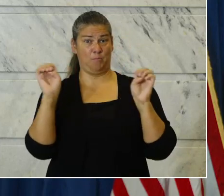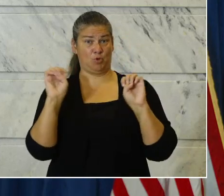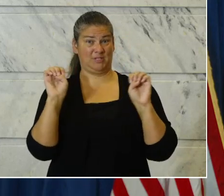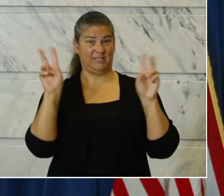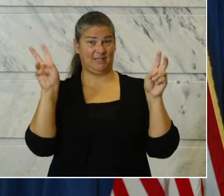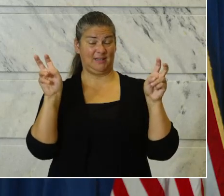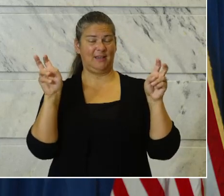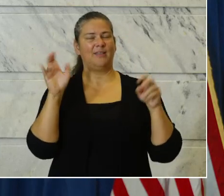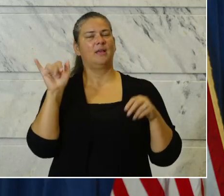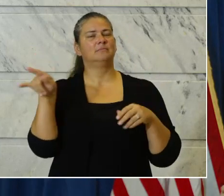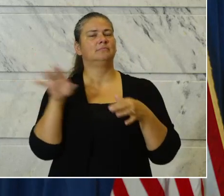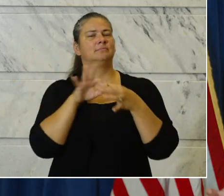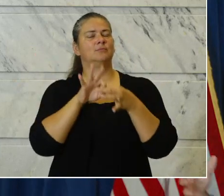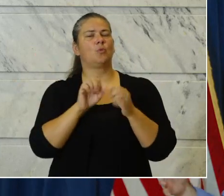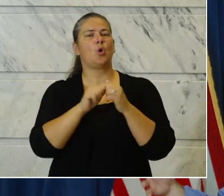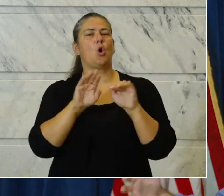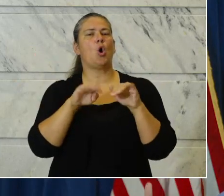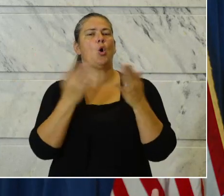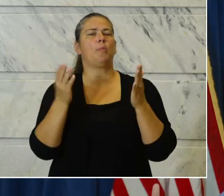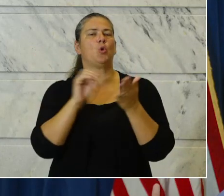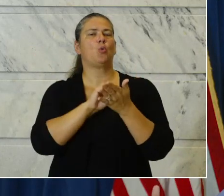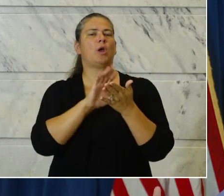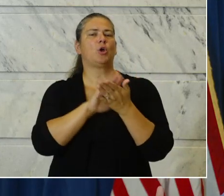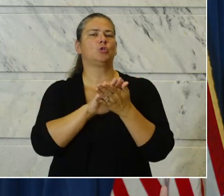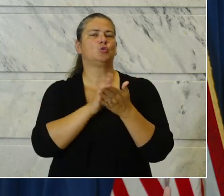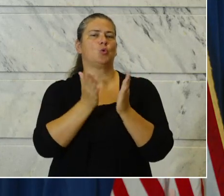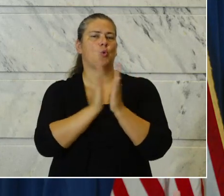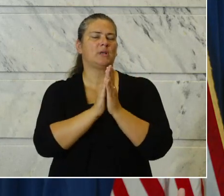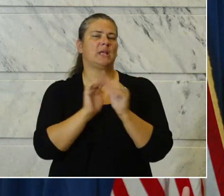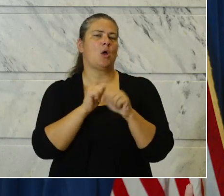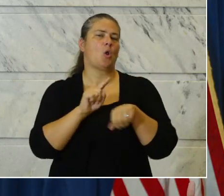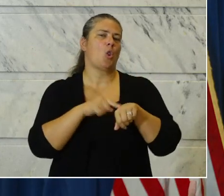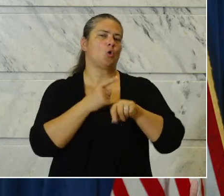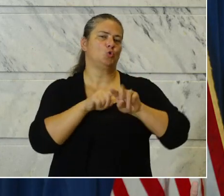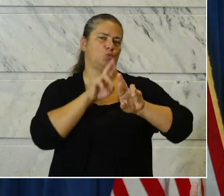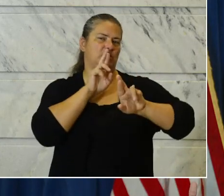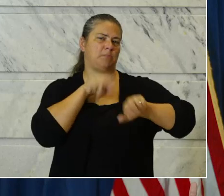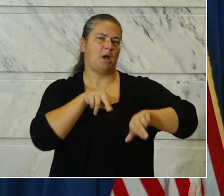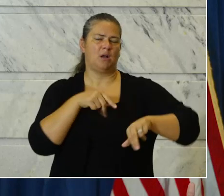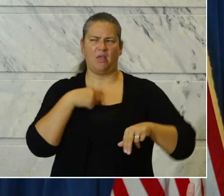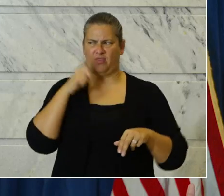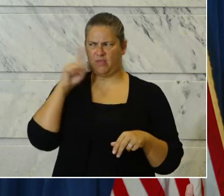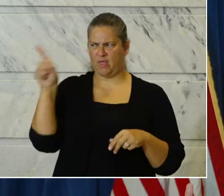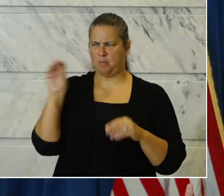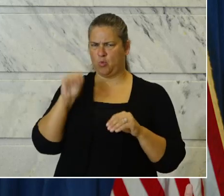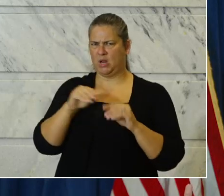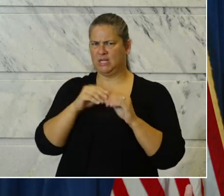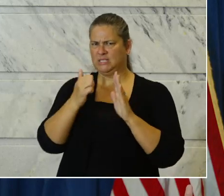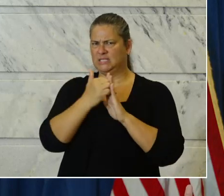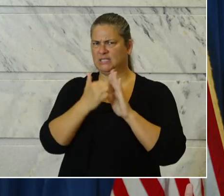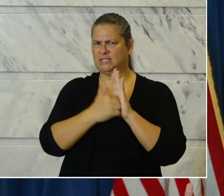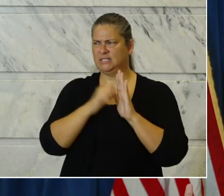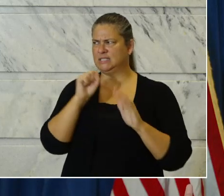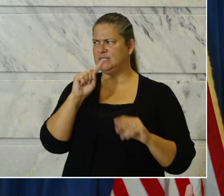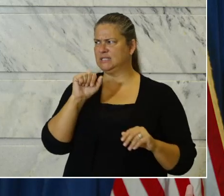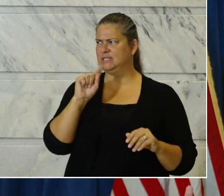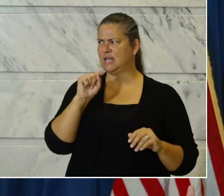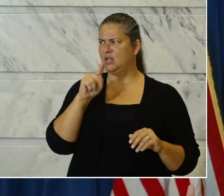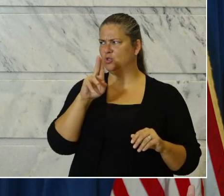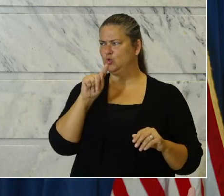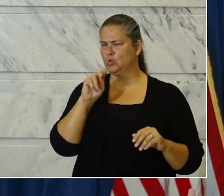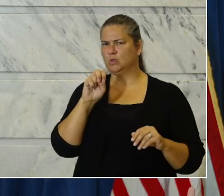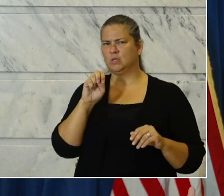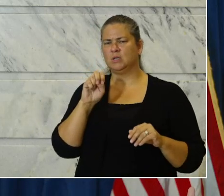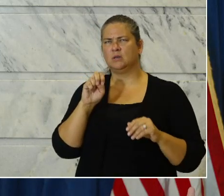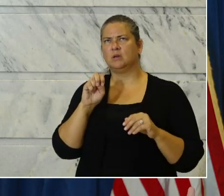the question is about open records request and the amount of time you have to respond to it. I believe they put that in statute, didn't they, near the